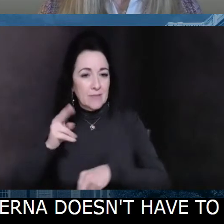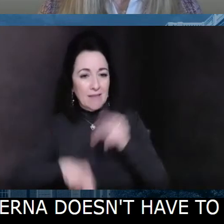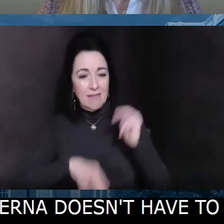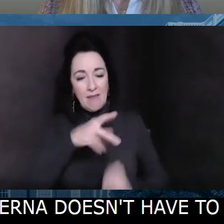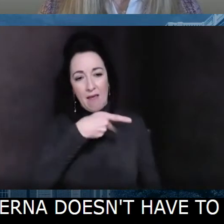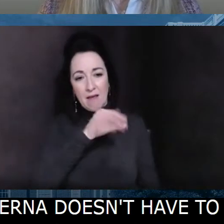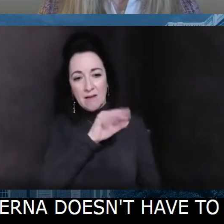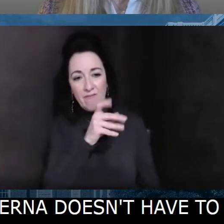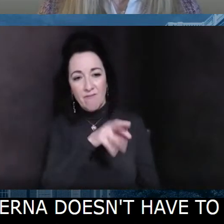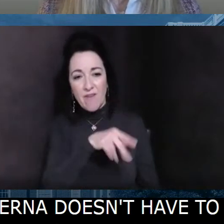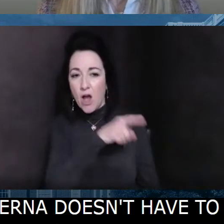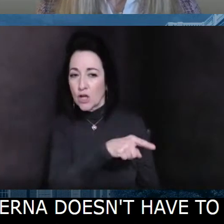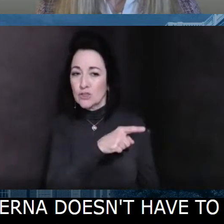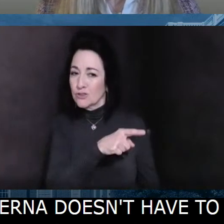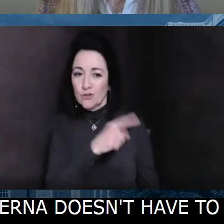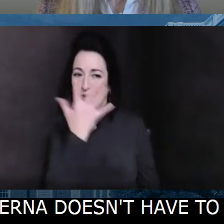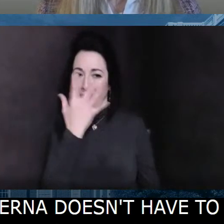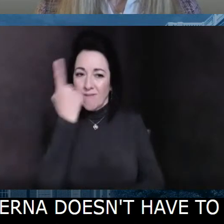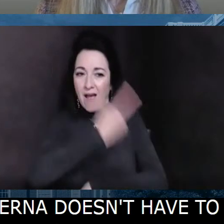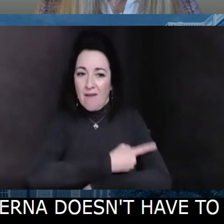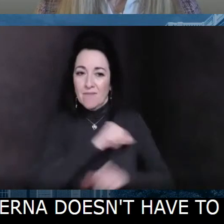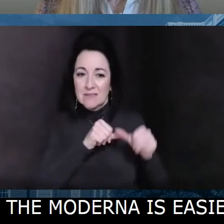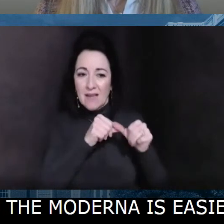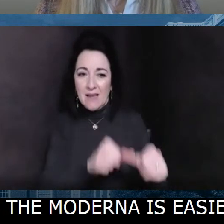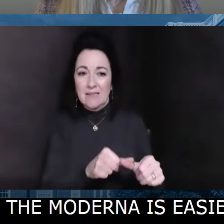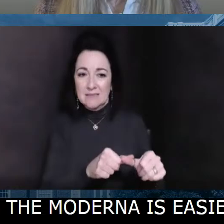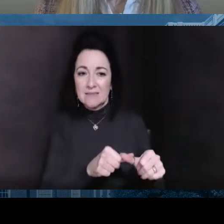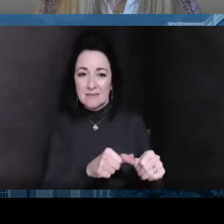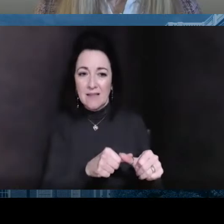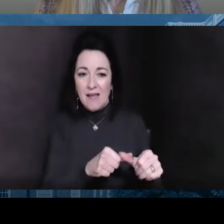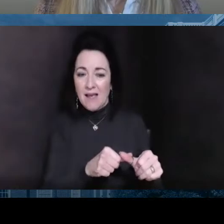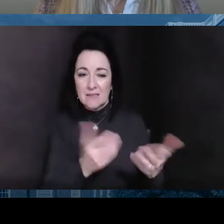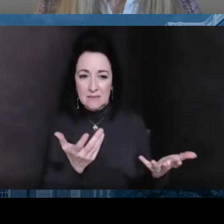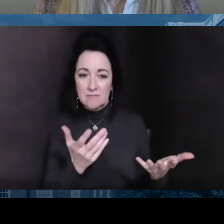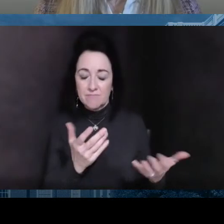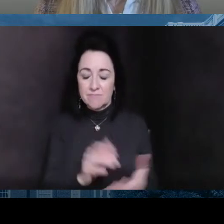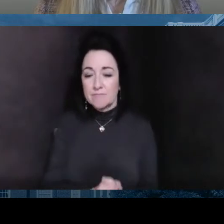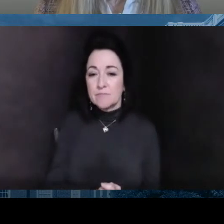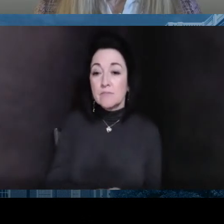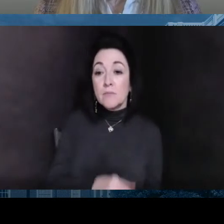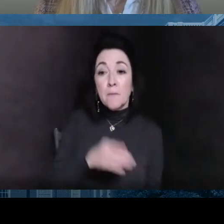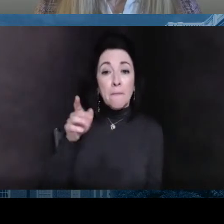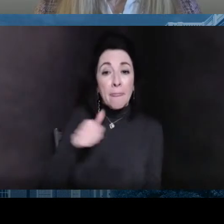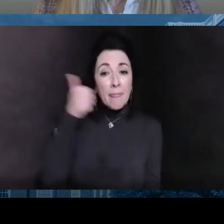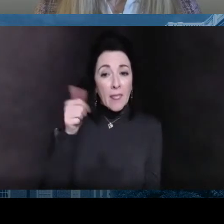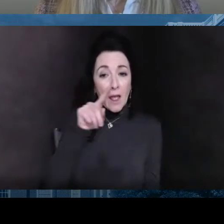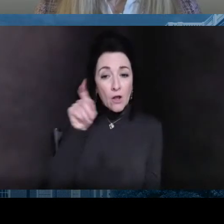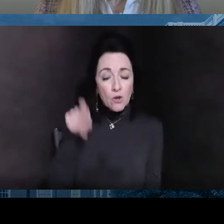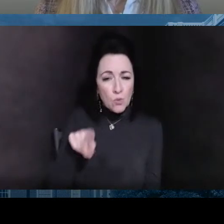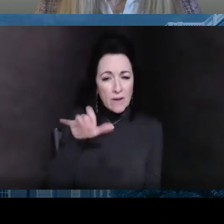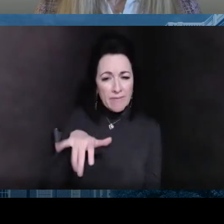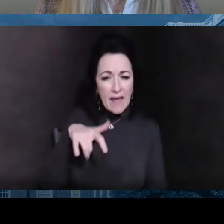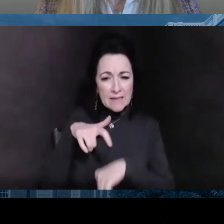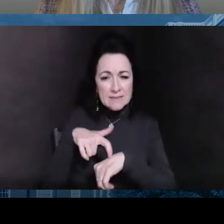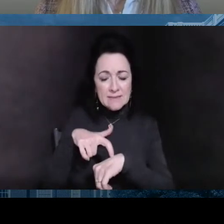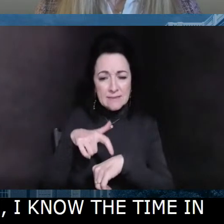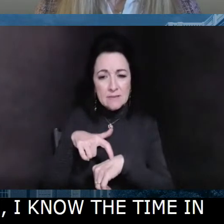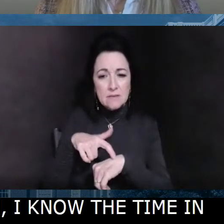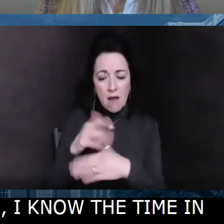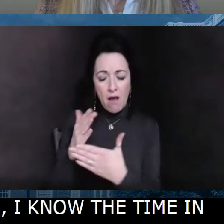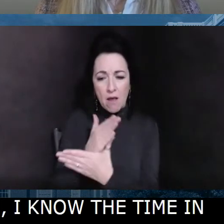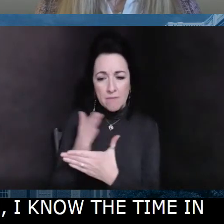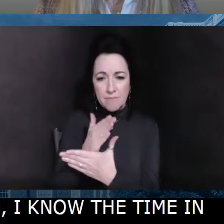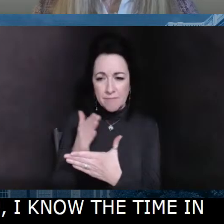All right, and then another question on, I know the time in between doses, there's